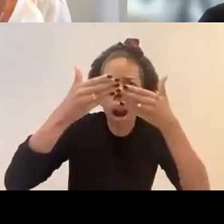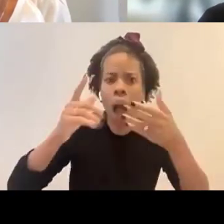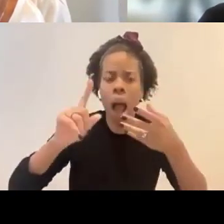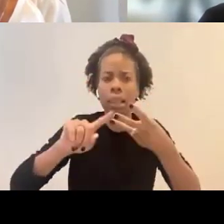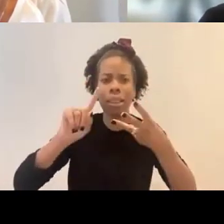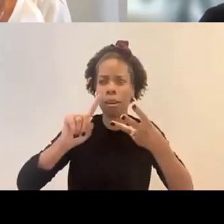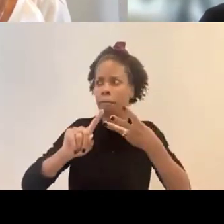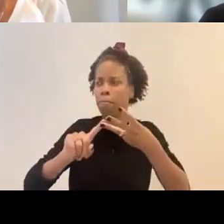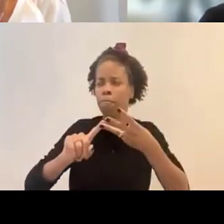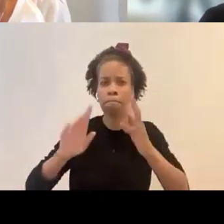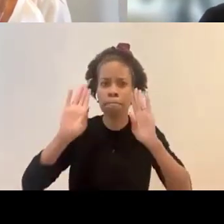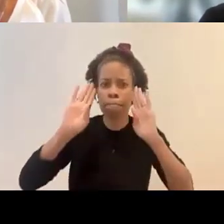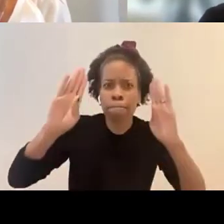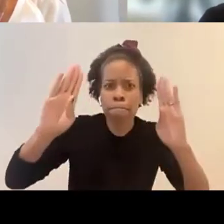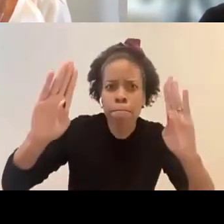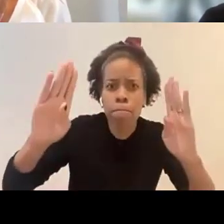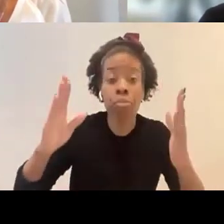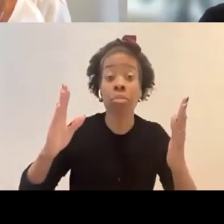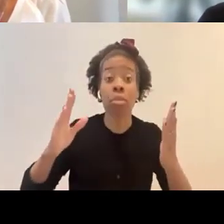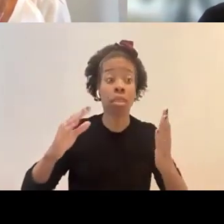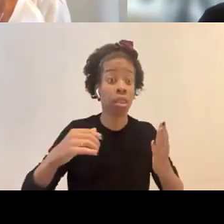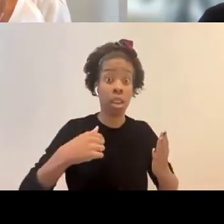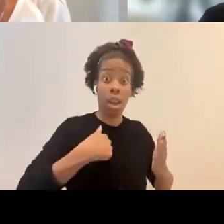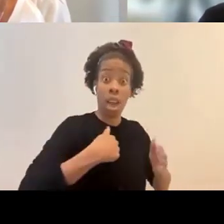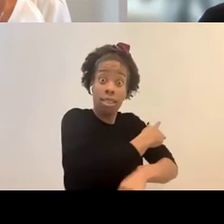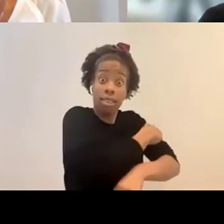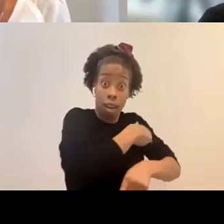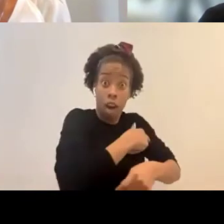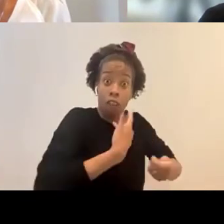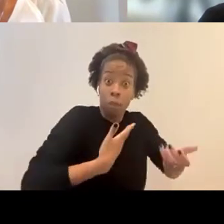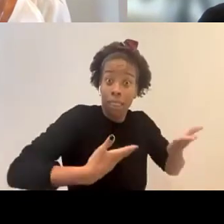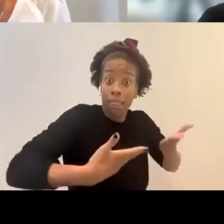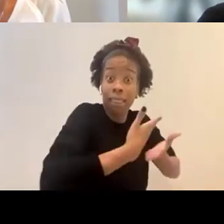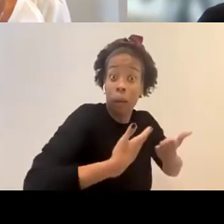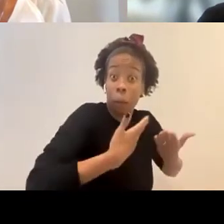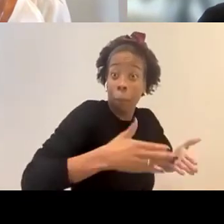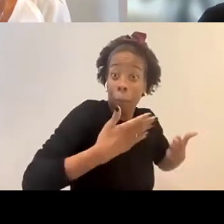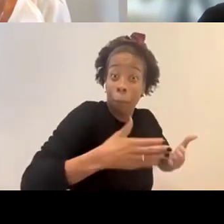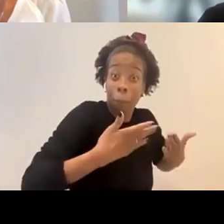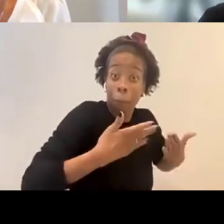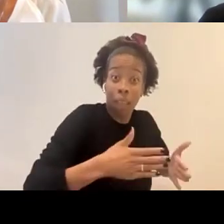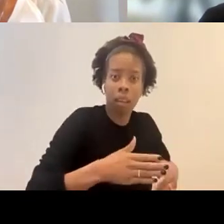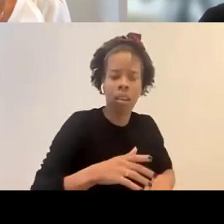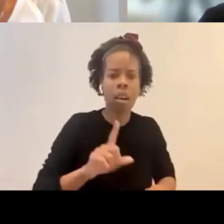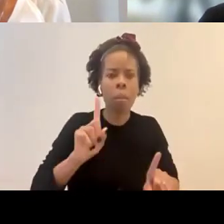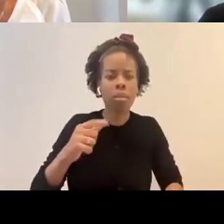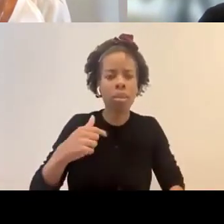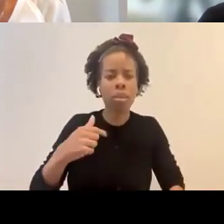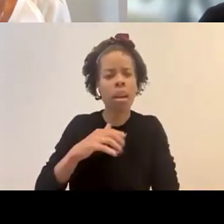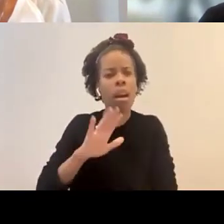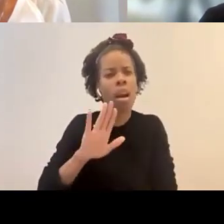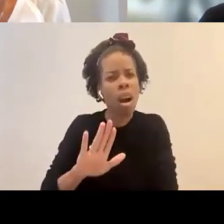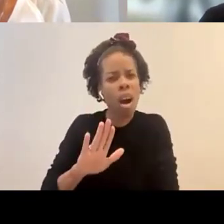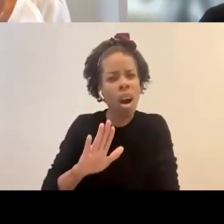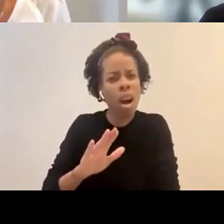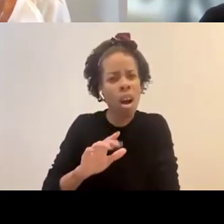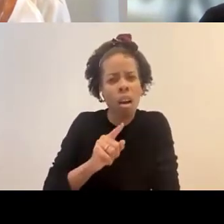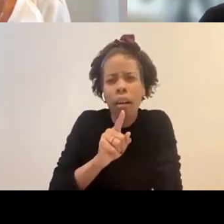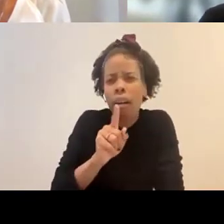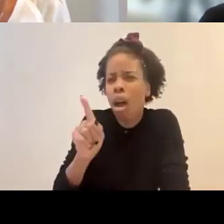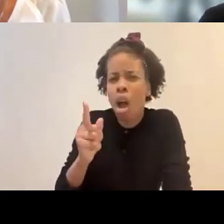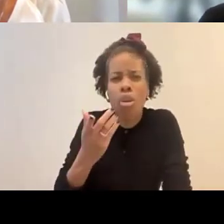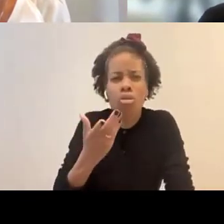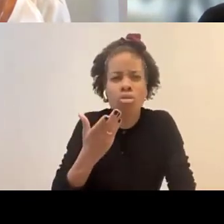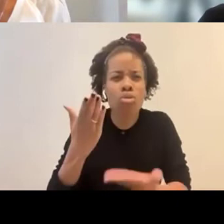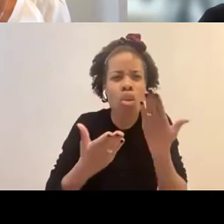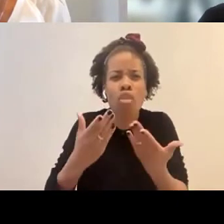those were part of the staff-led discussions that we were having, but I hadn't considered our storytelling, which also includes